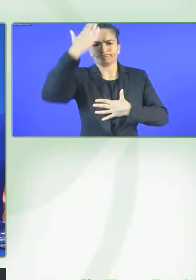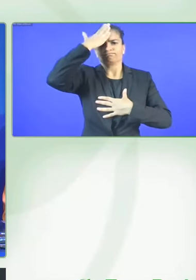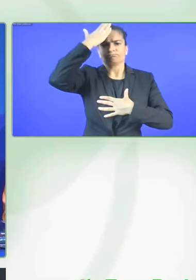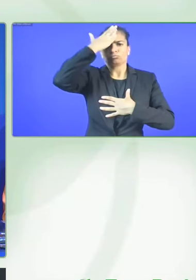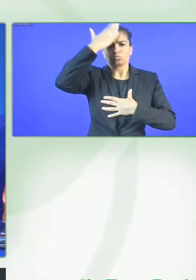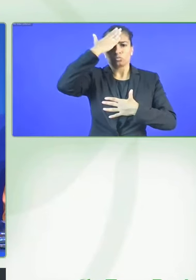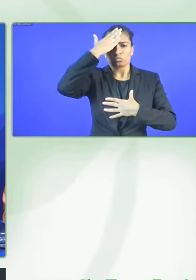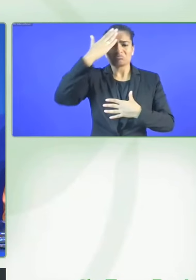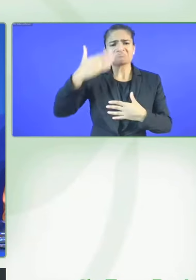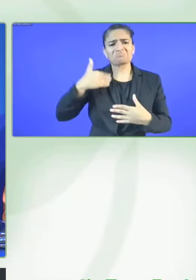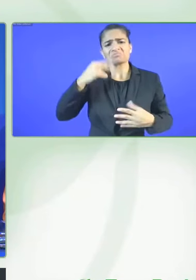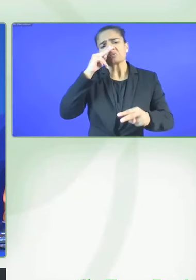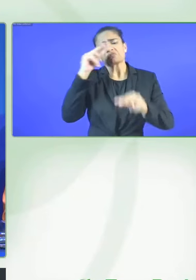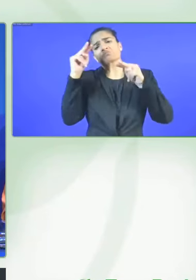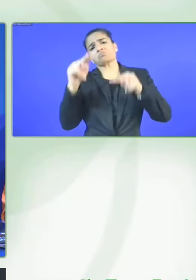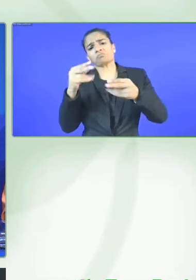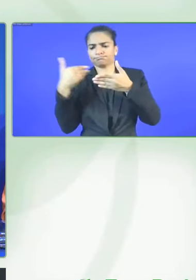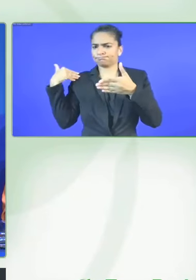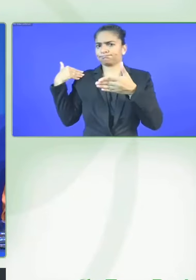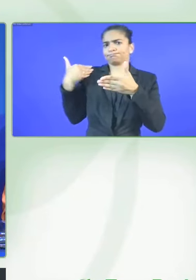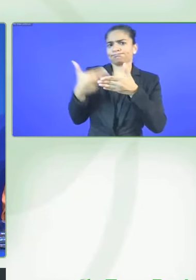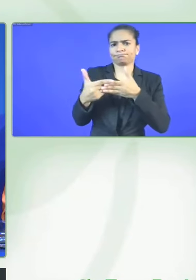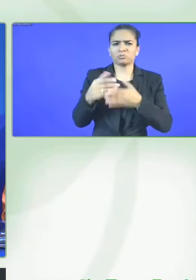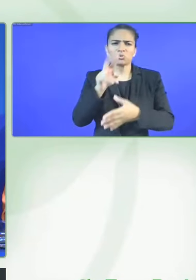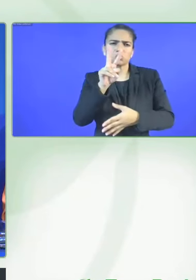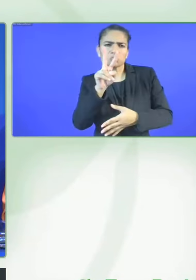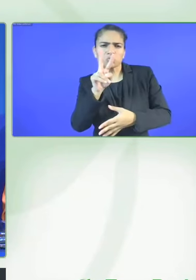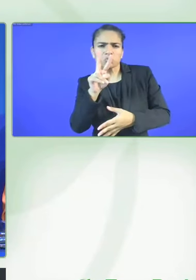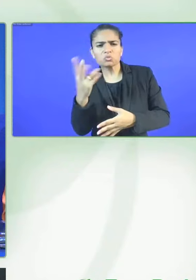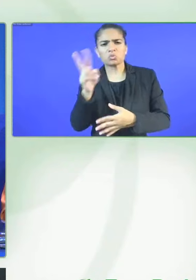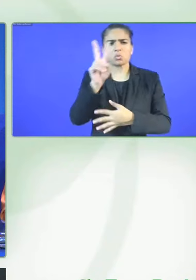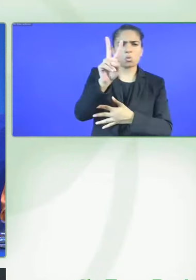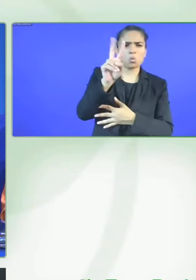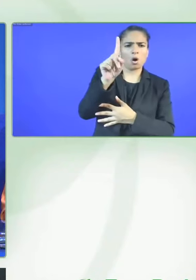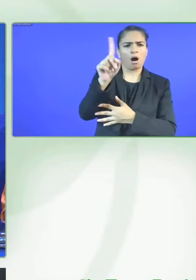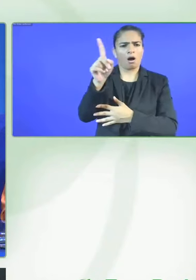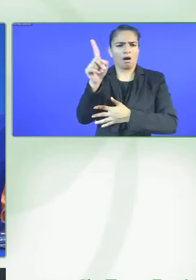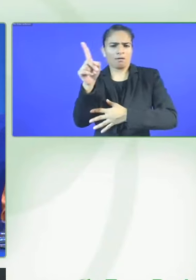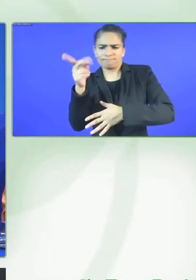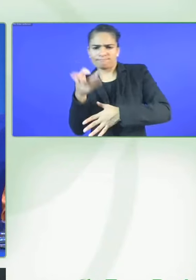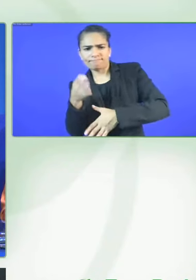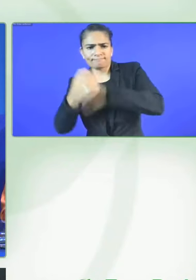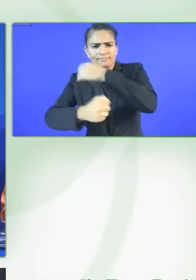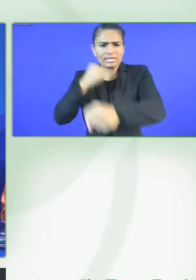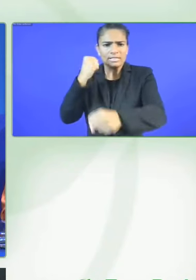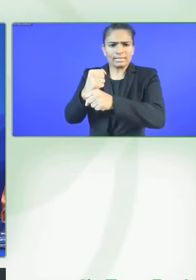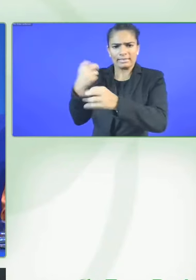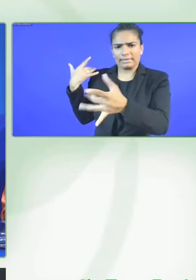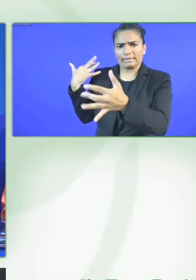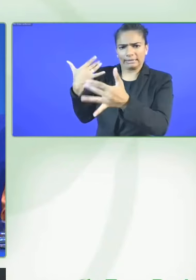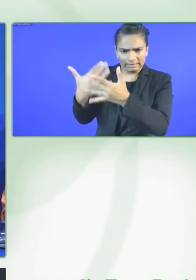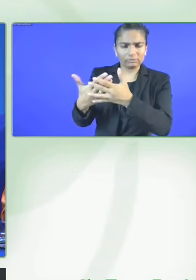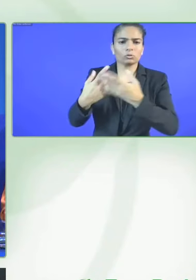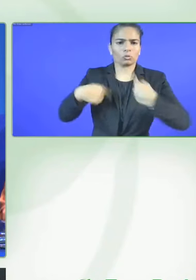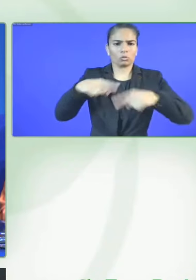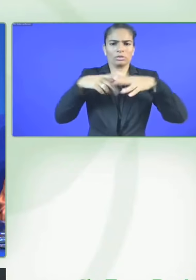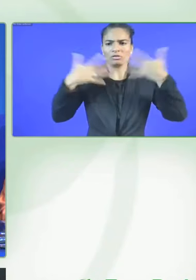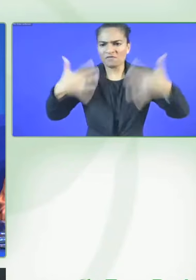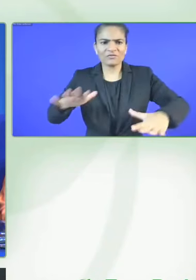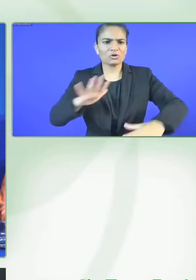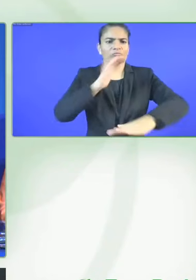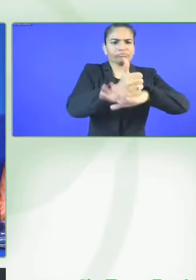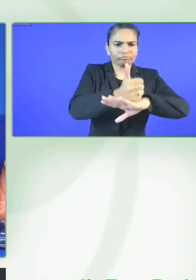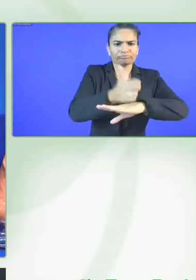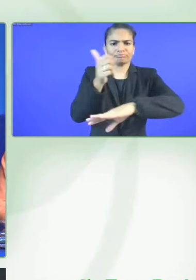and is responsible for promoting equal rights of persons with disabilities, as well as fighting discrimination and